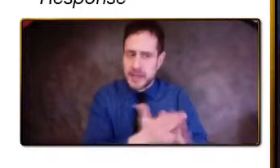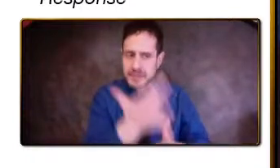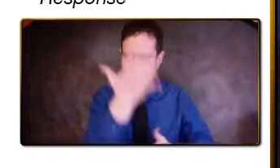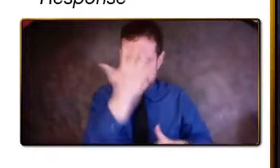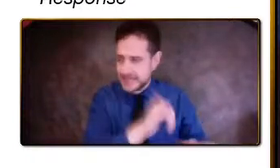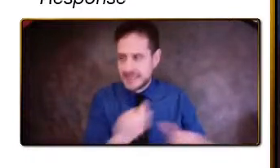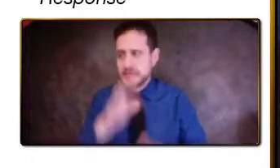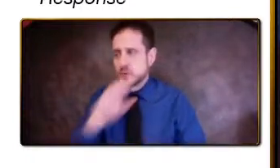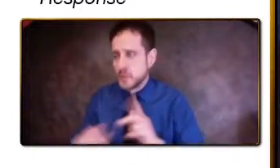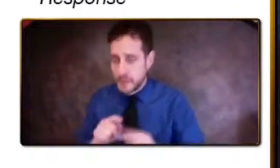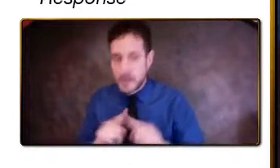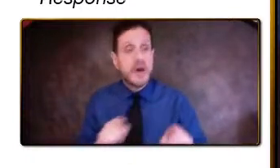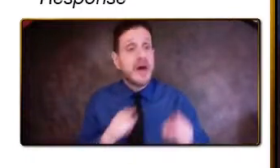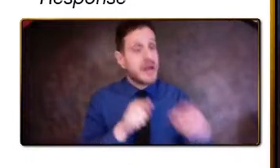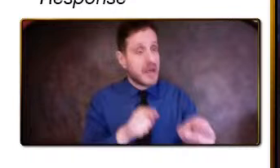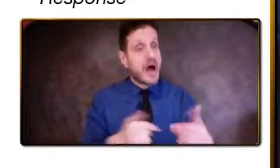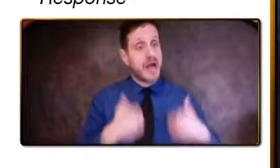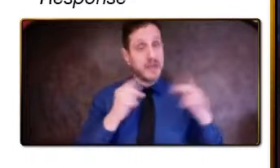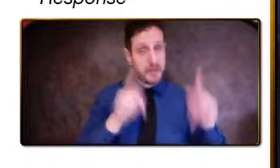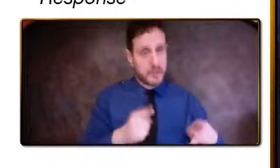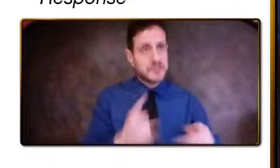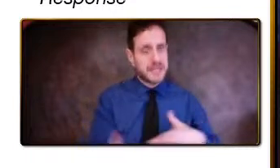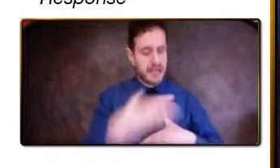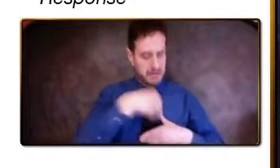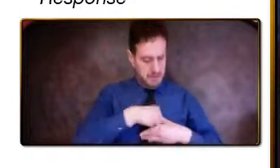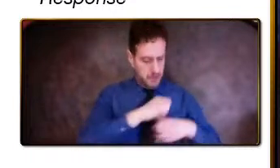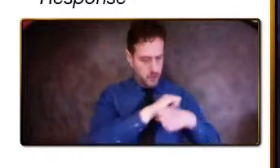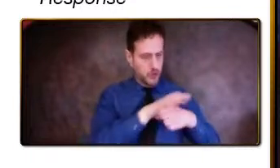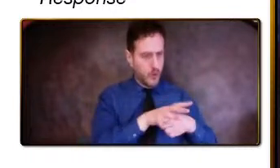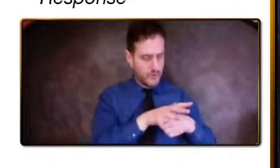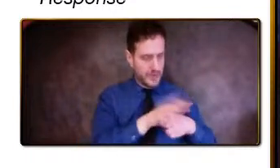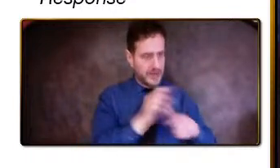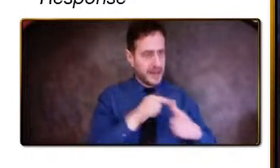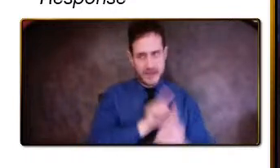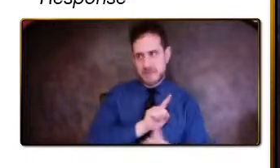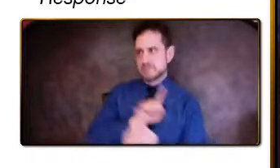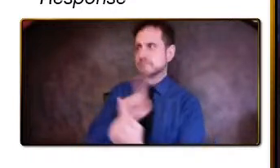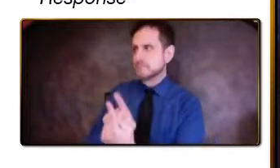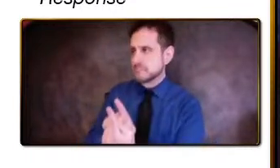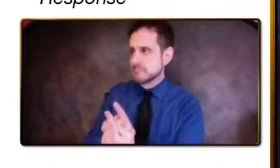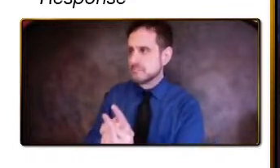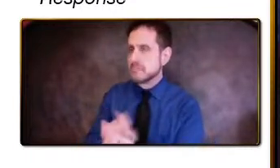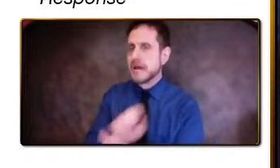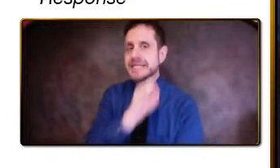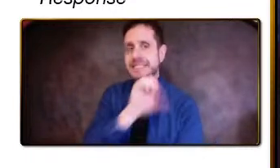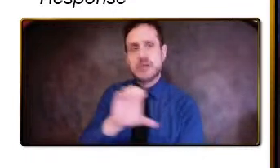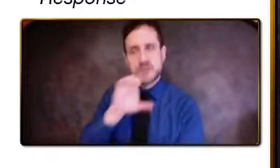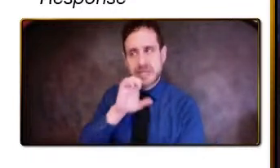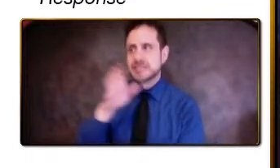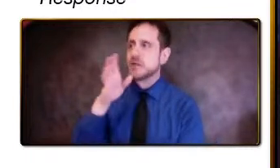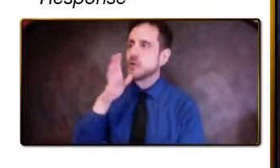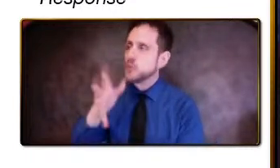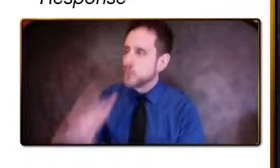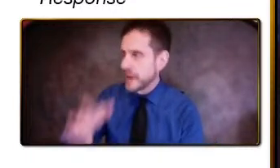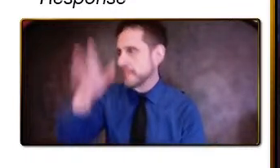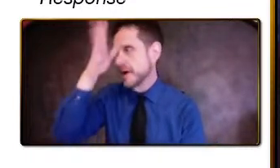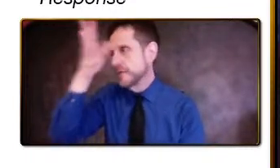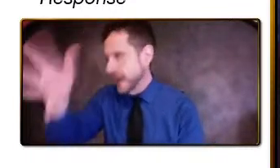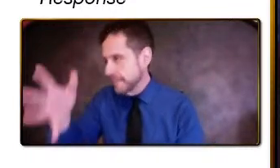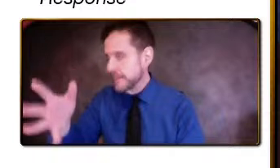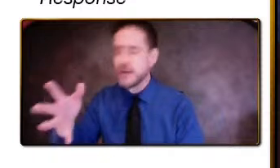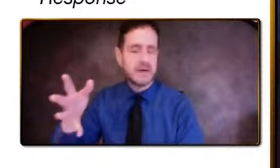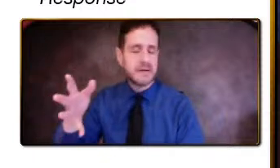carry the disease to older people that he or she lives with or their